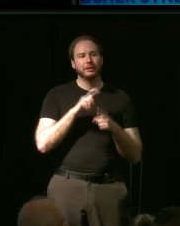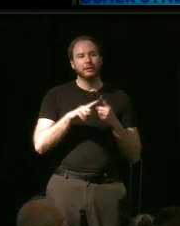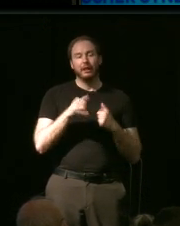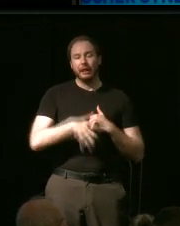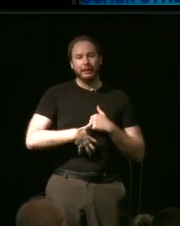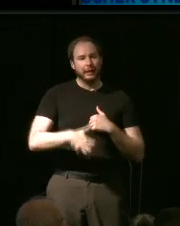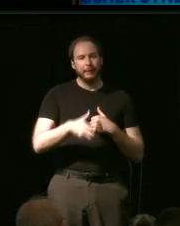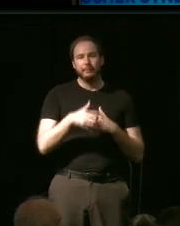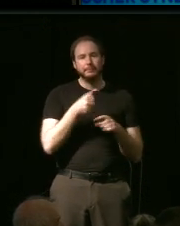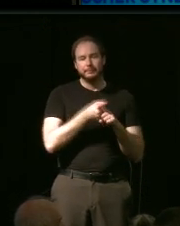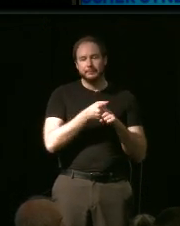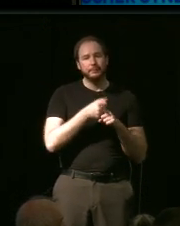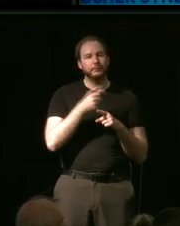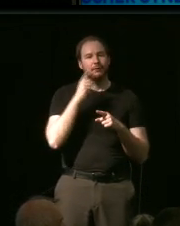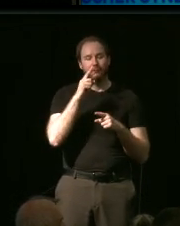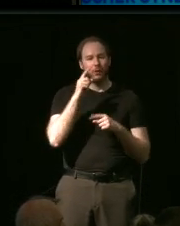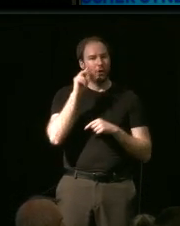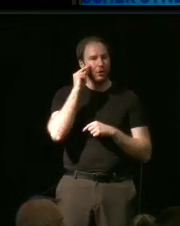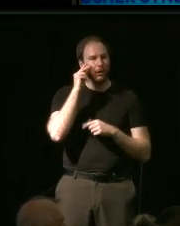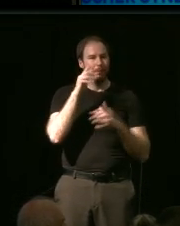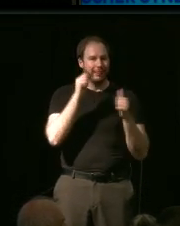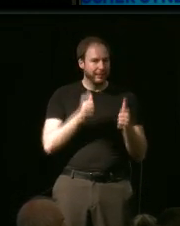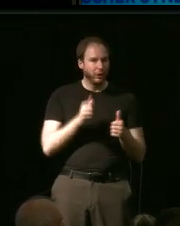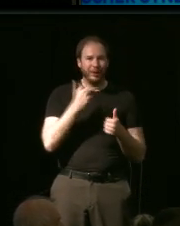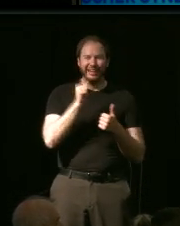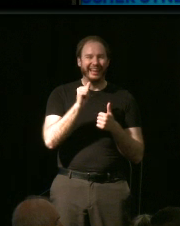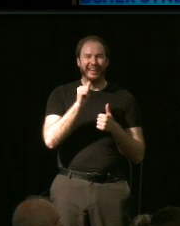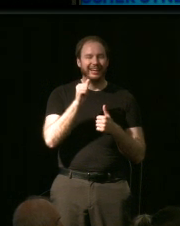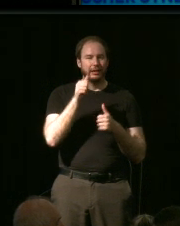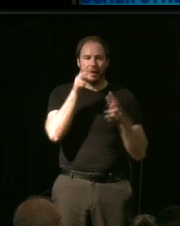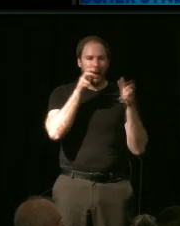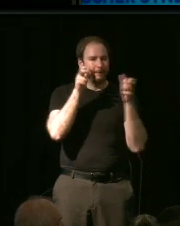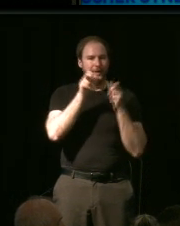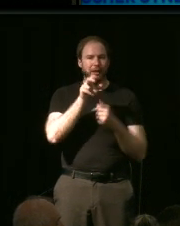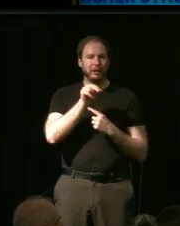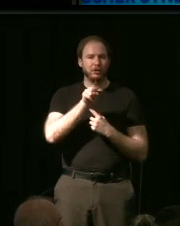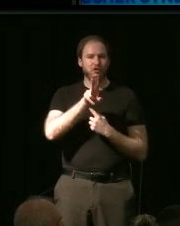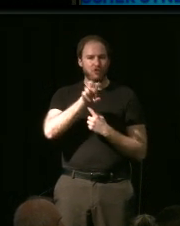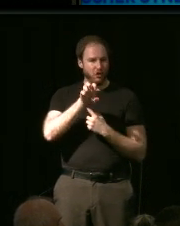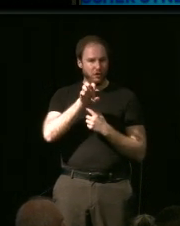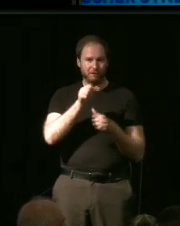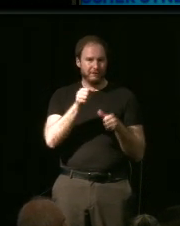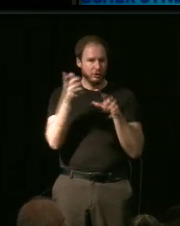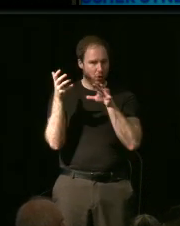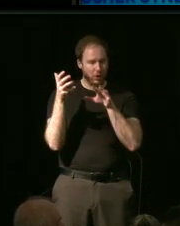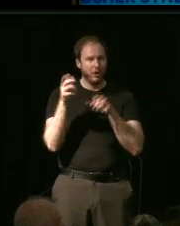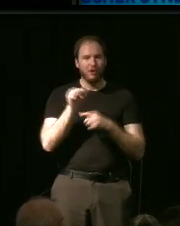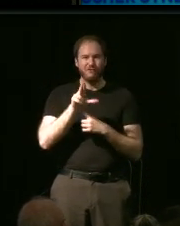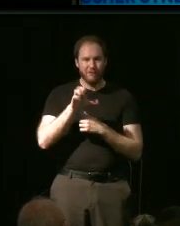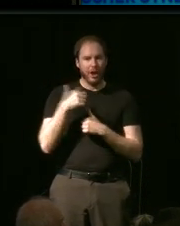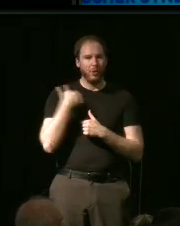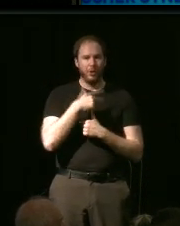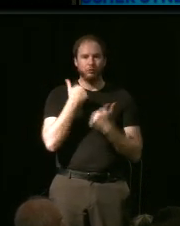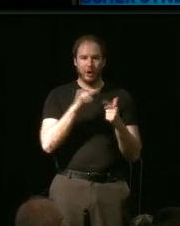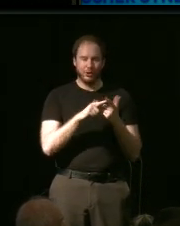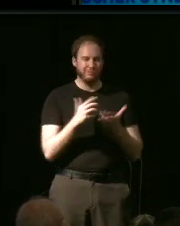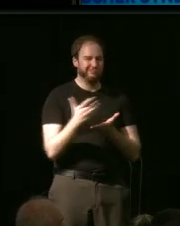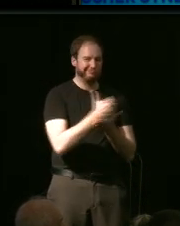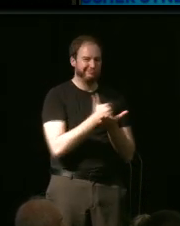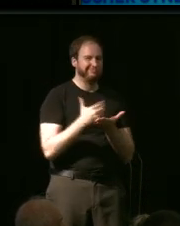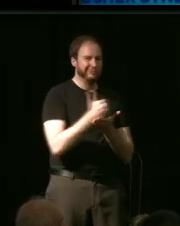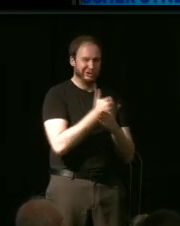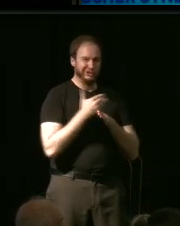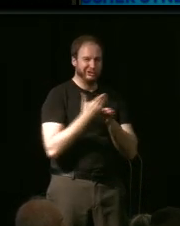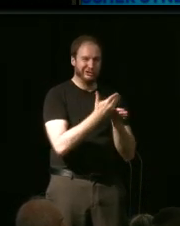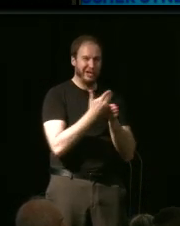optic neuropathy, and other types of optic nerve disorders that are very rare, to identify ways that we can pool resources, that we